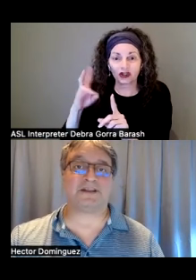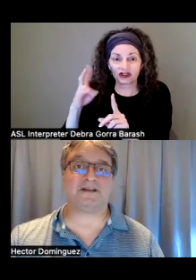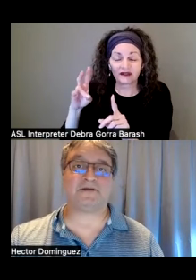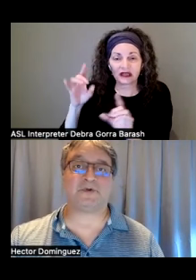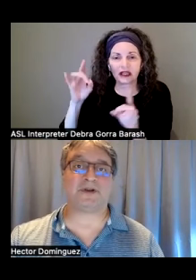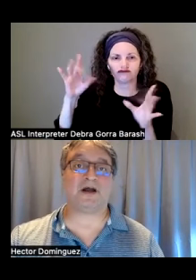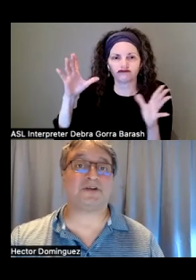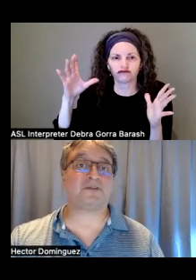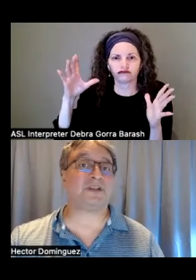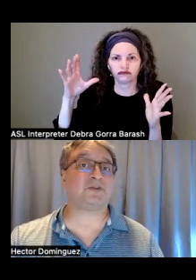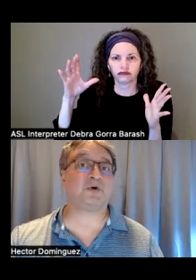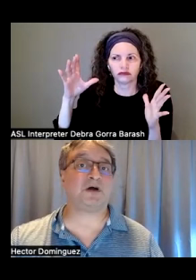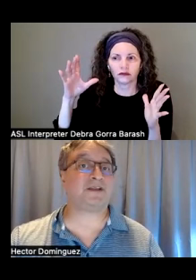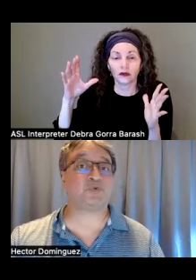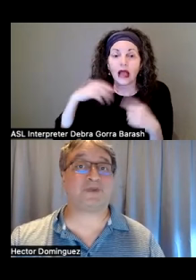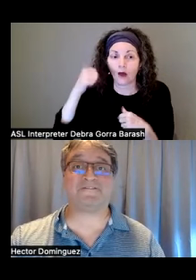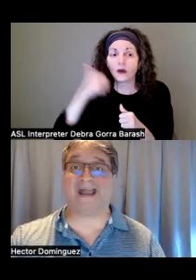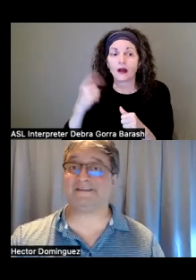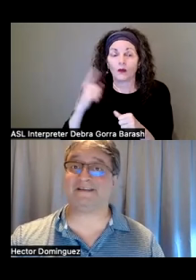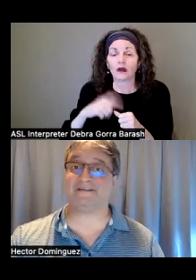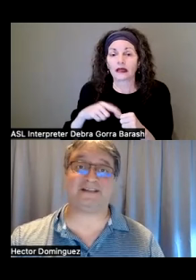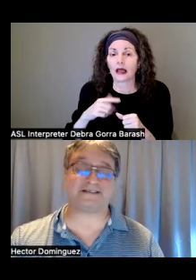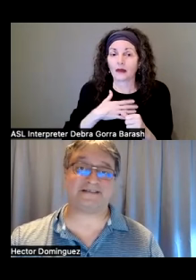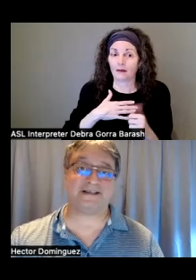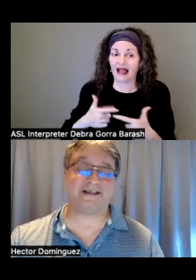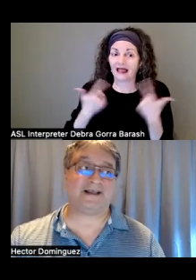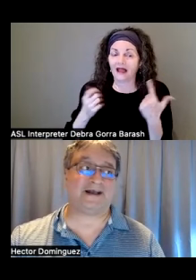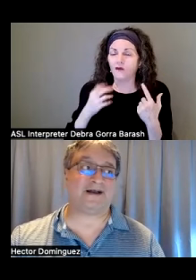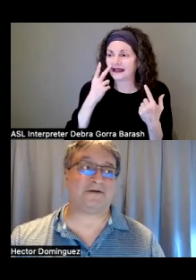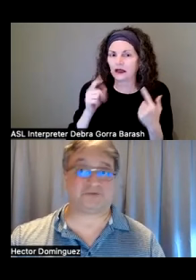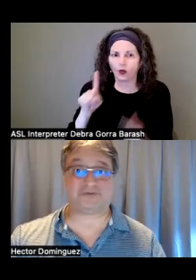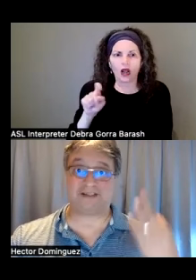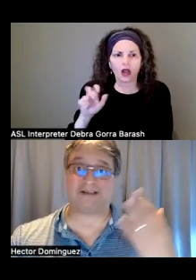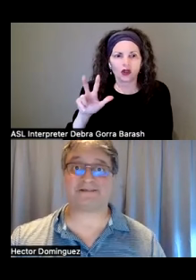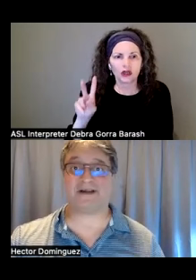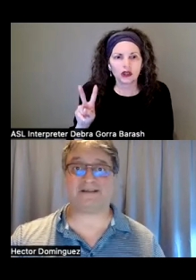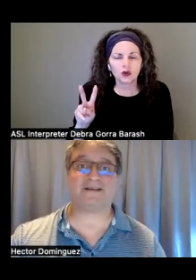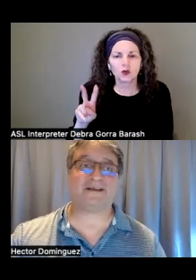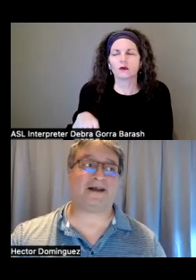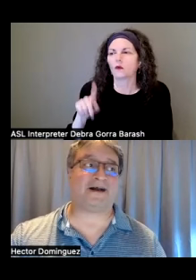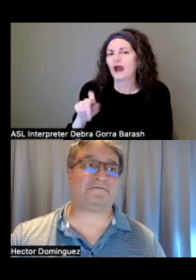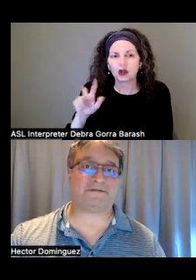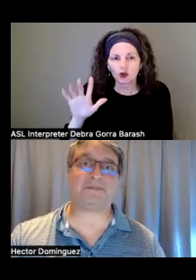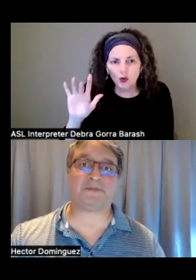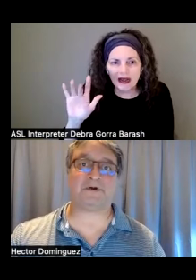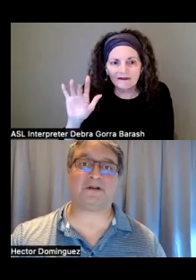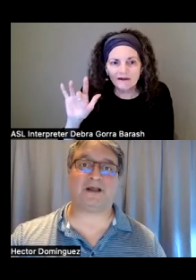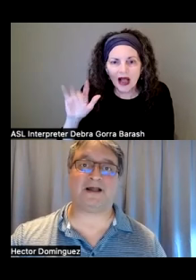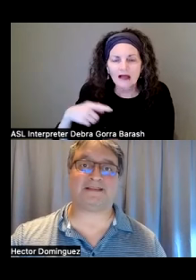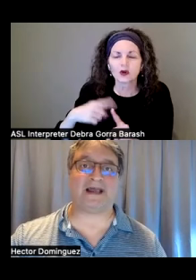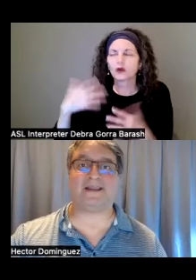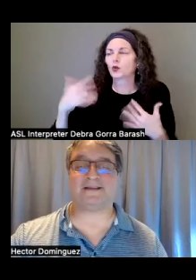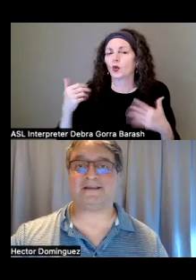neighborhoods here, we were 122, 125 degrees for 3 days, right? 50